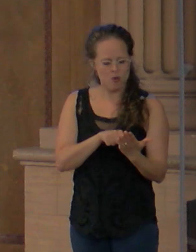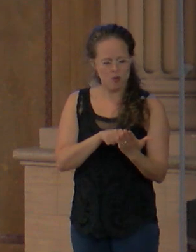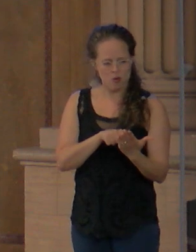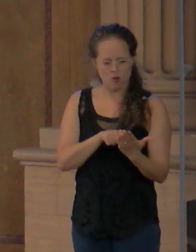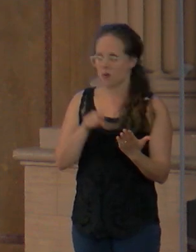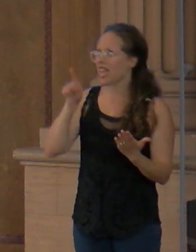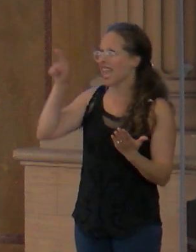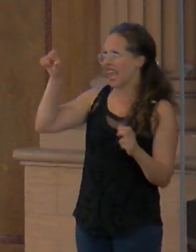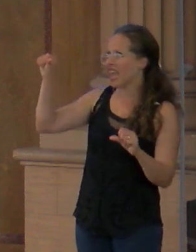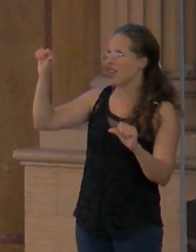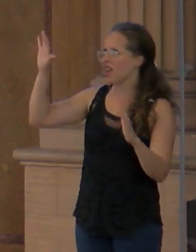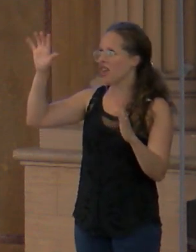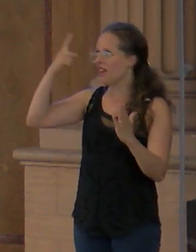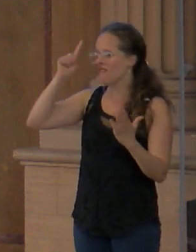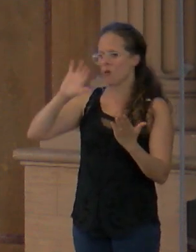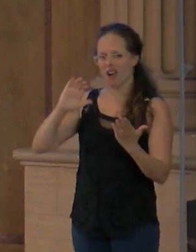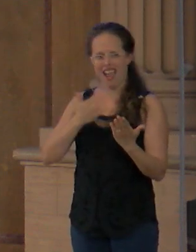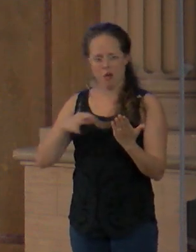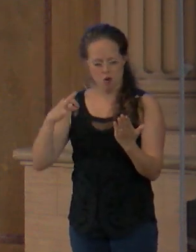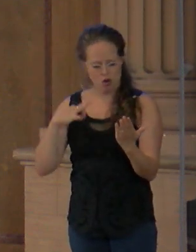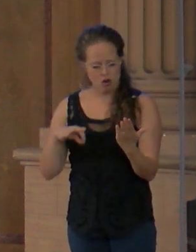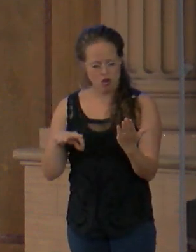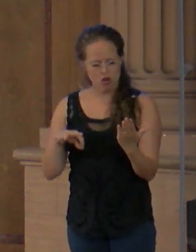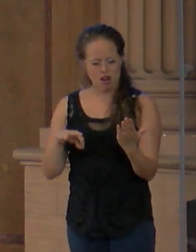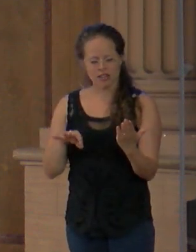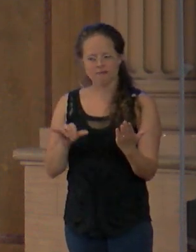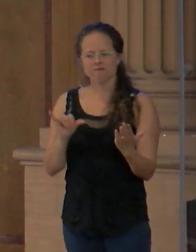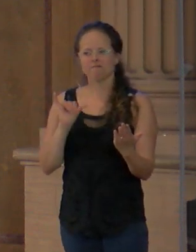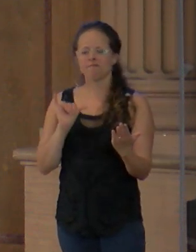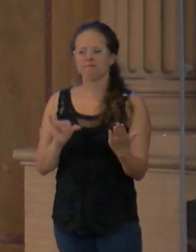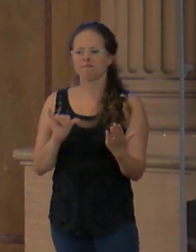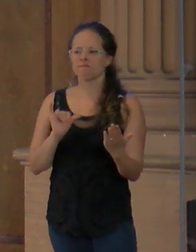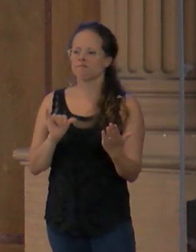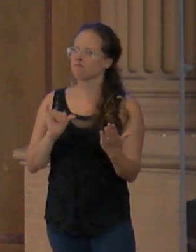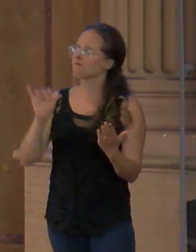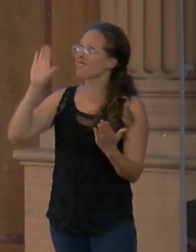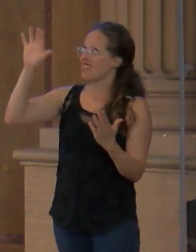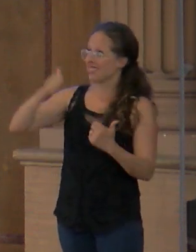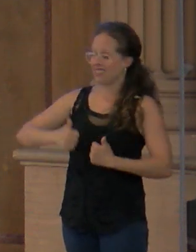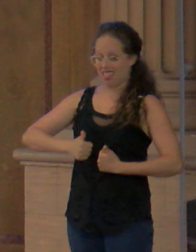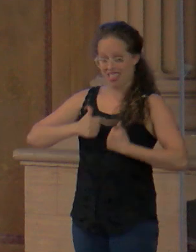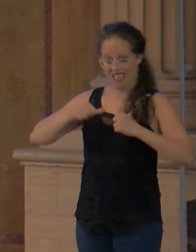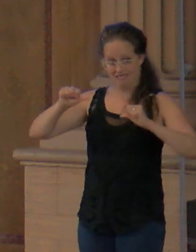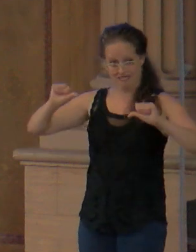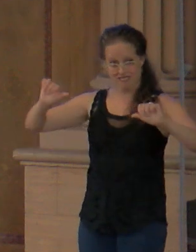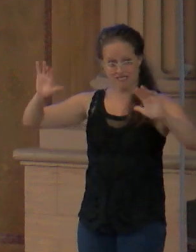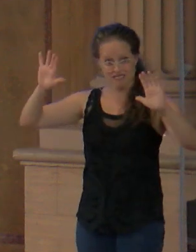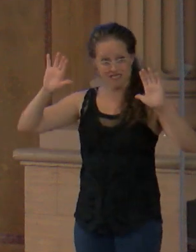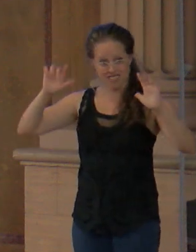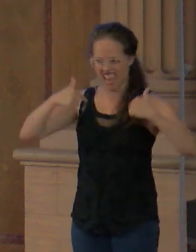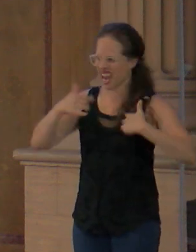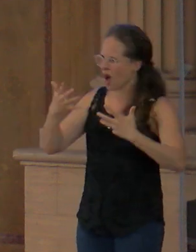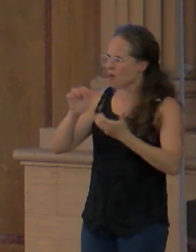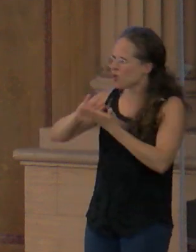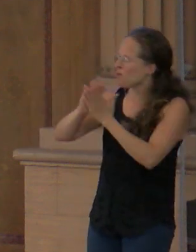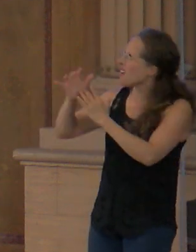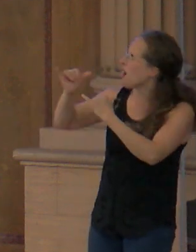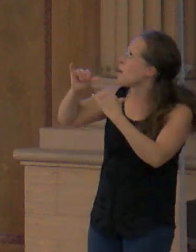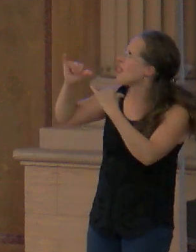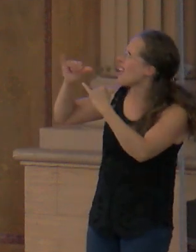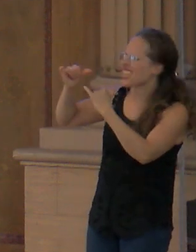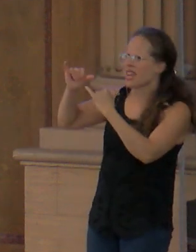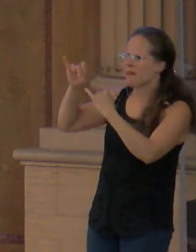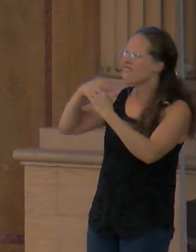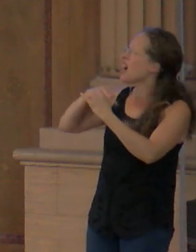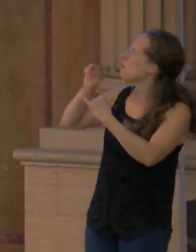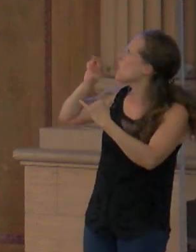And if we worship that kind of God who was that generous to us, who gave his life, and we're becoming like that God that we worship, if we're gazing at the